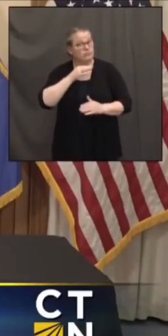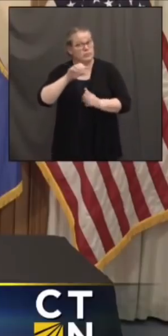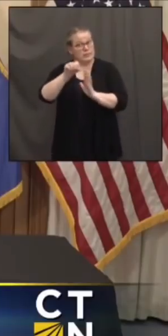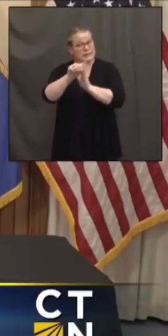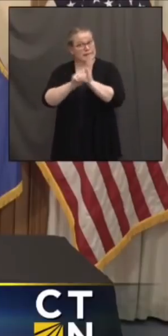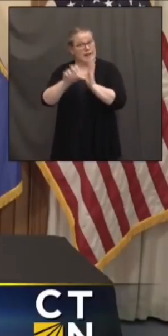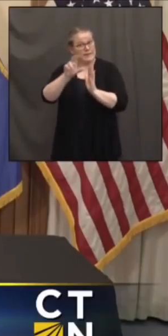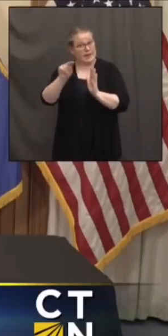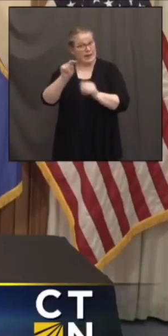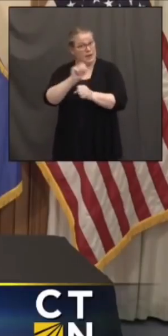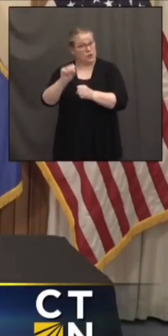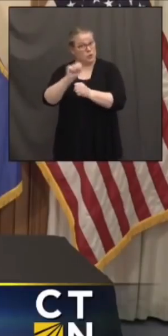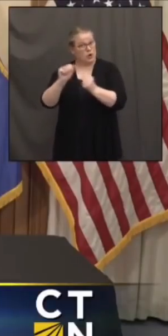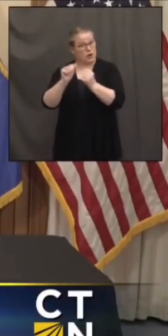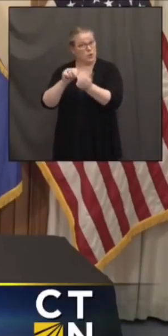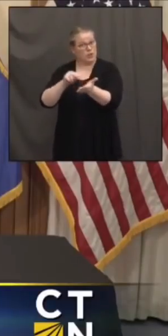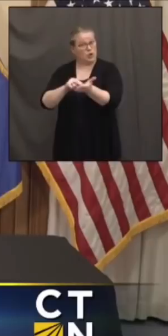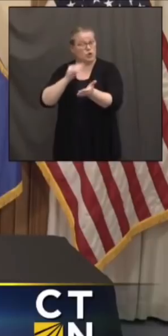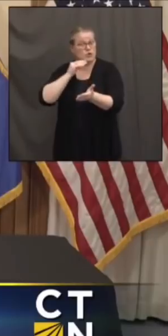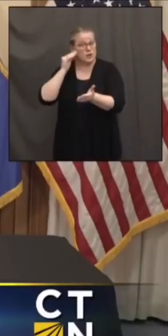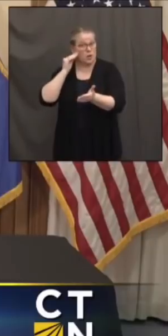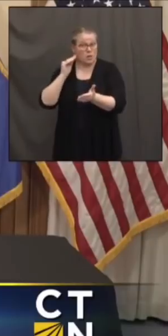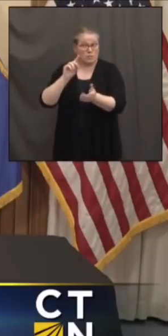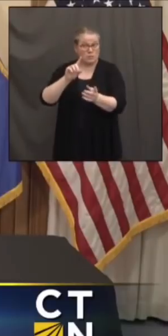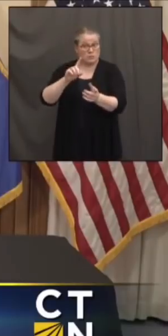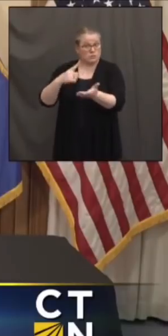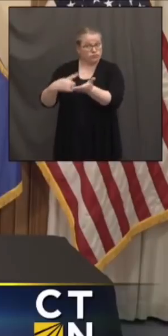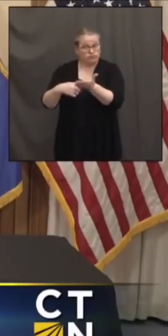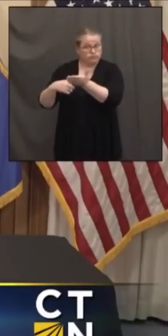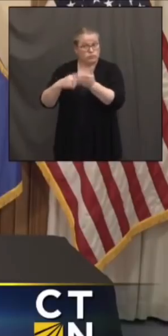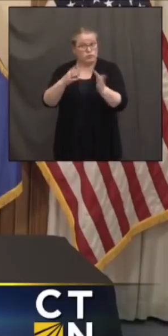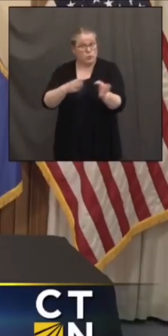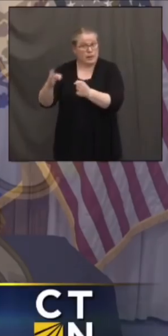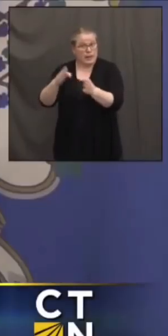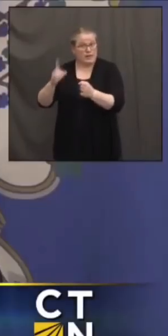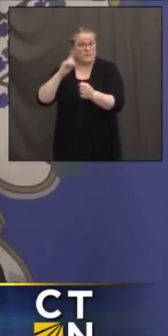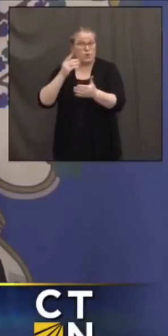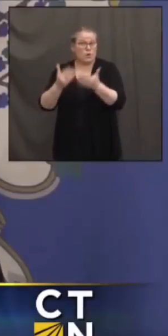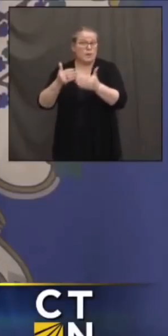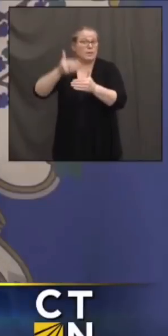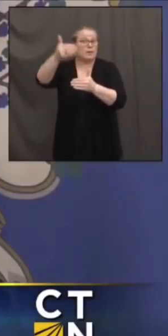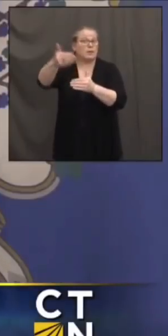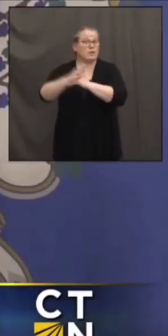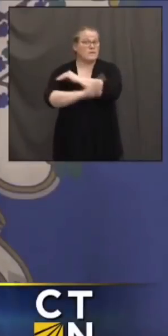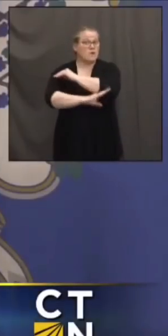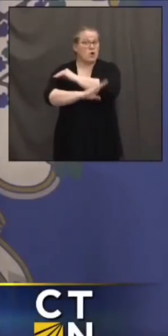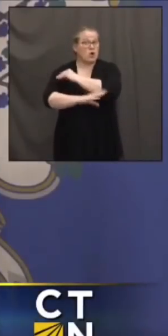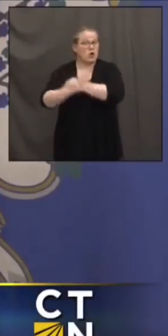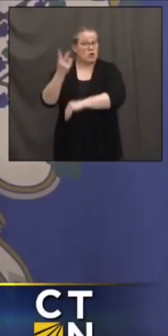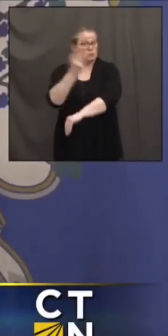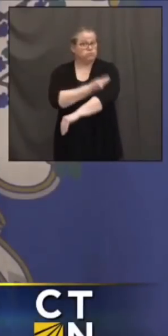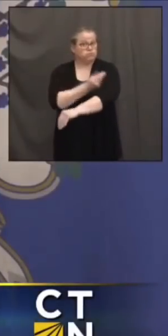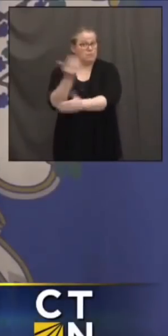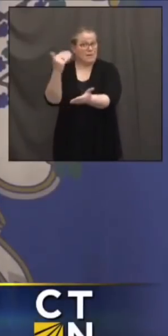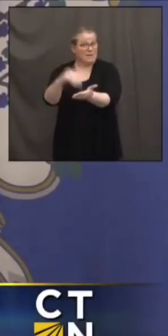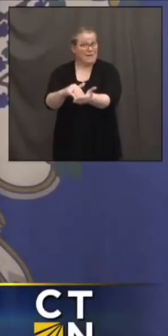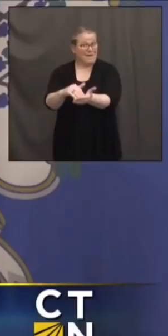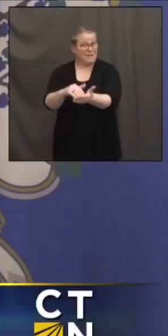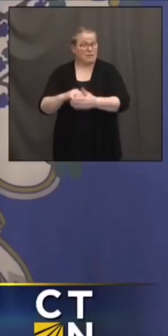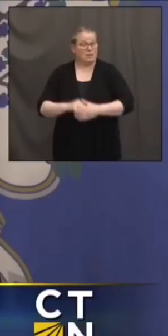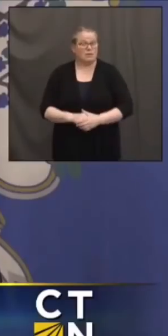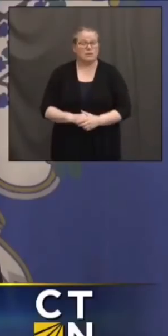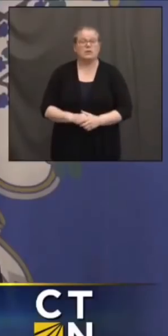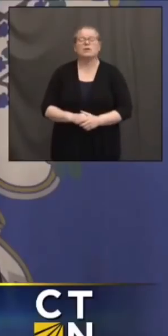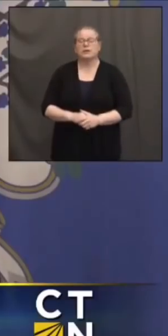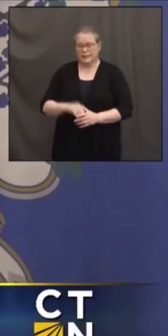homes to try to plan for the possibility of booster shots? Yeah, so we are thinking about that. In the meantime,